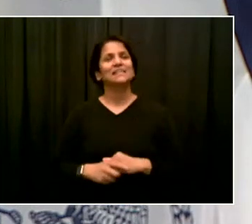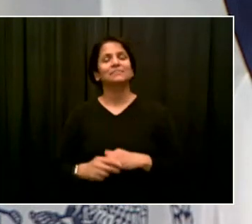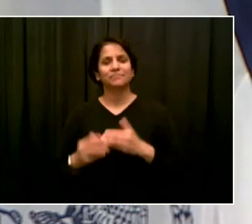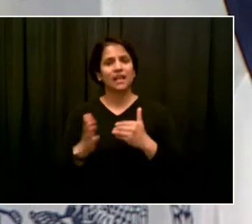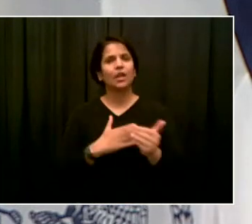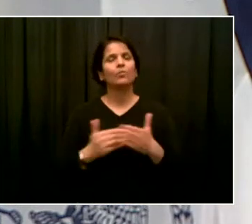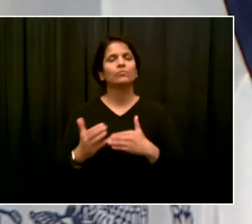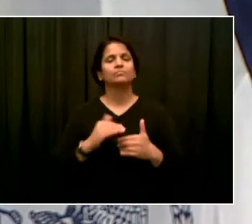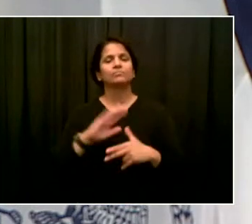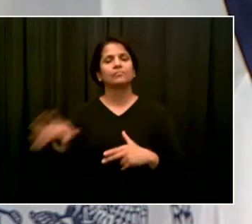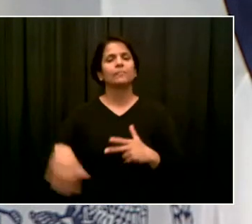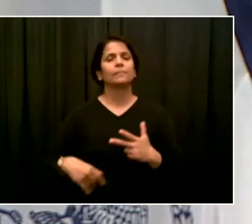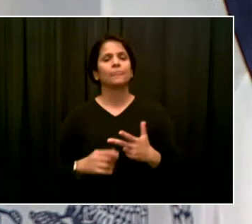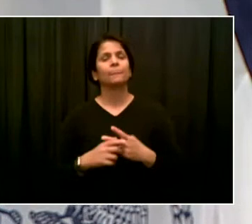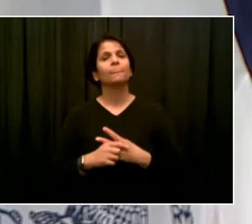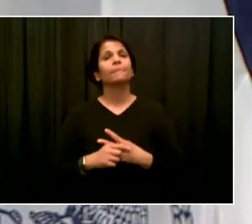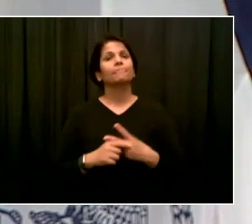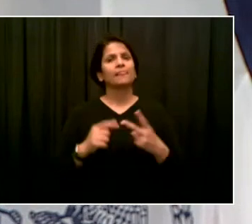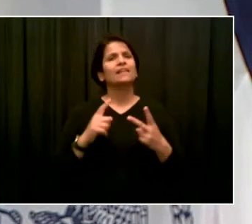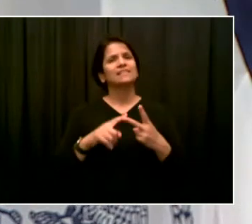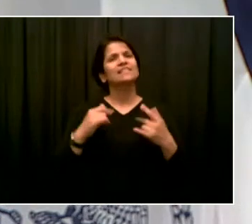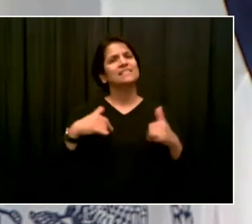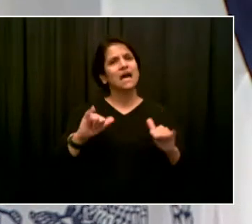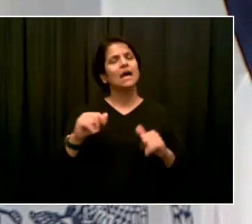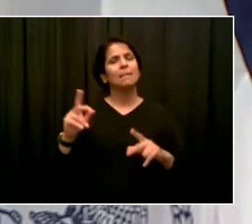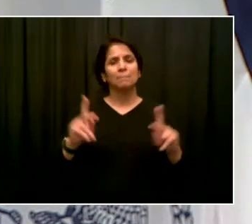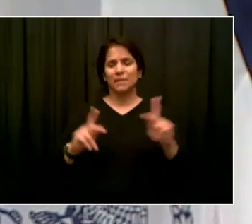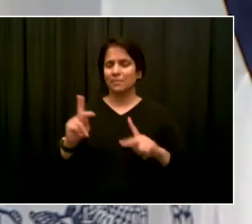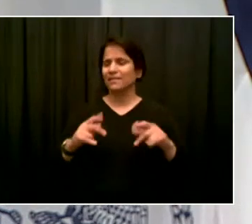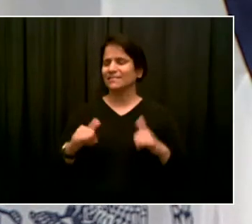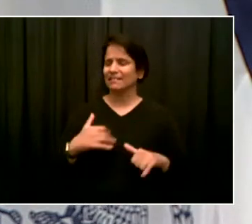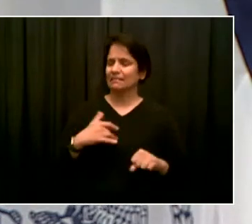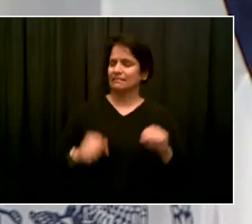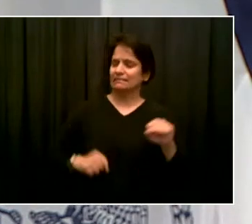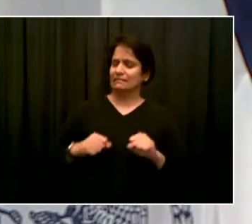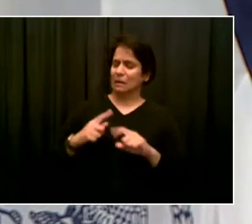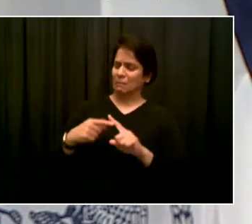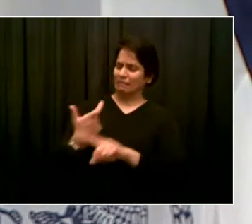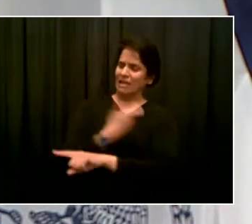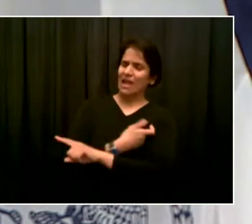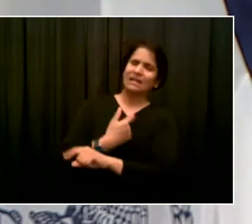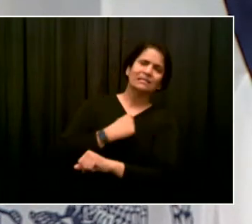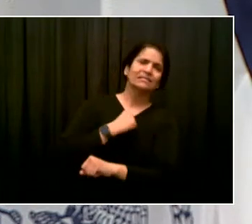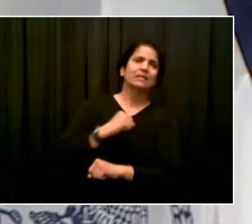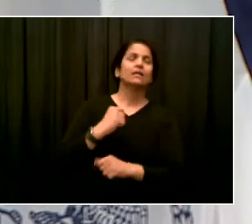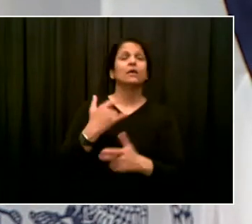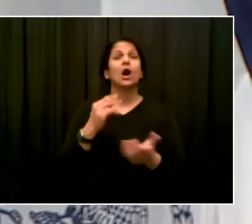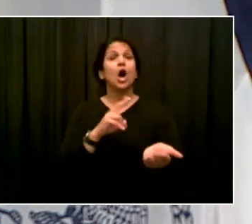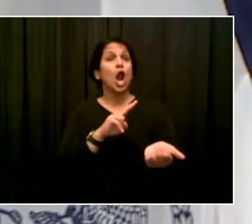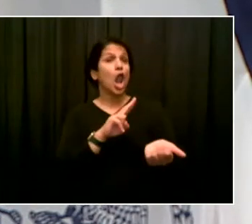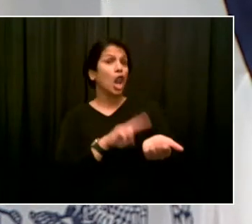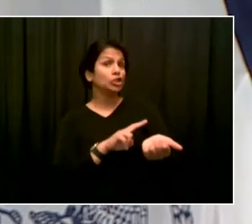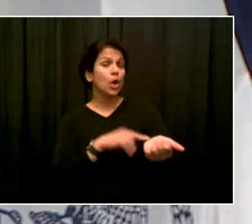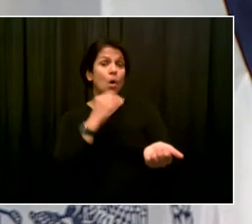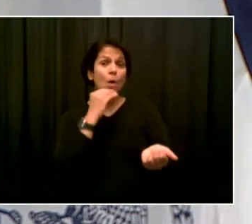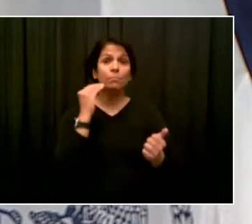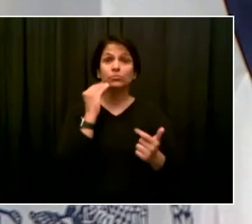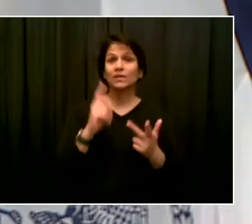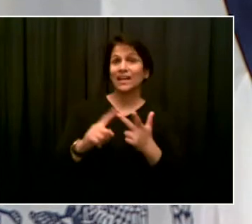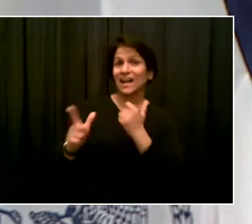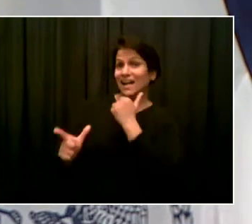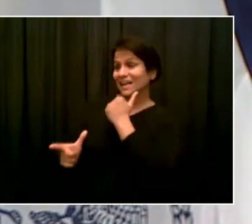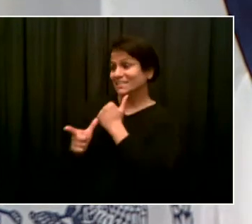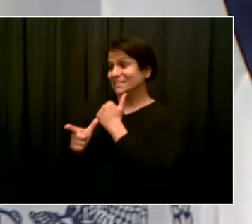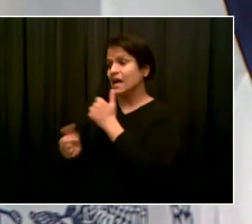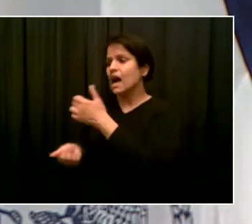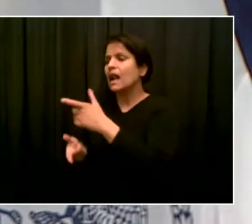about nursing homes and assisted living facilities where a lot of people are still not getting the vaccine. So